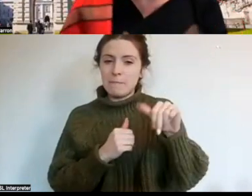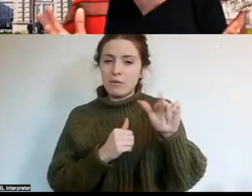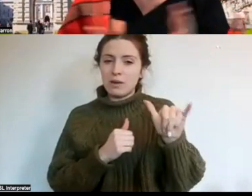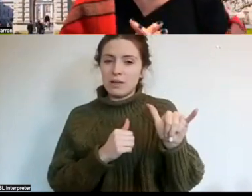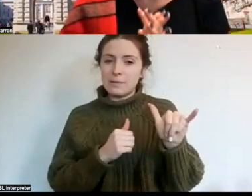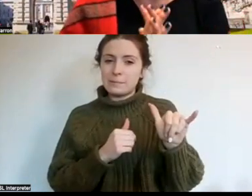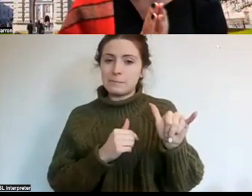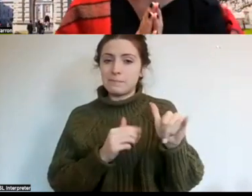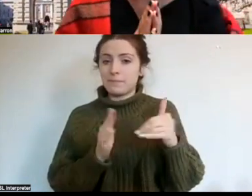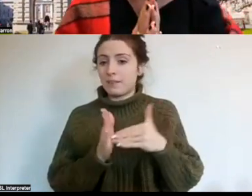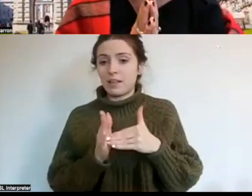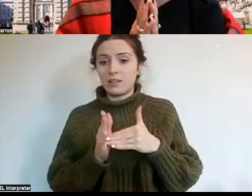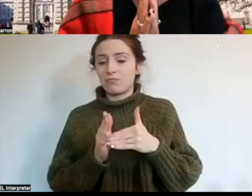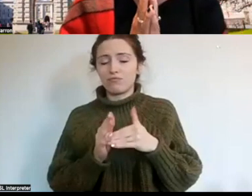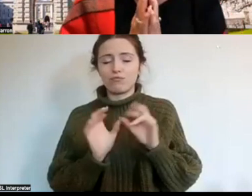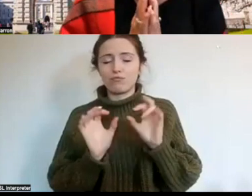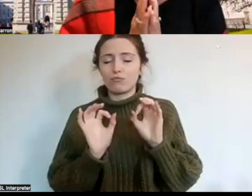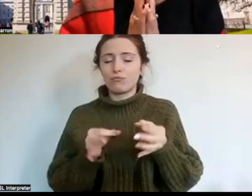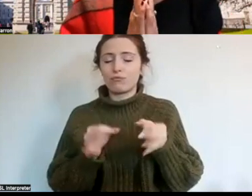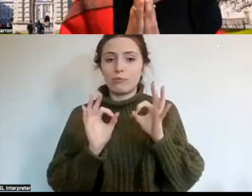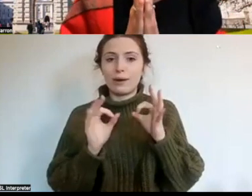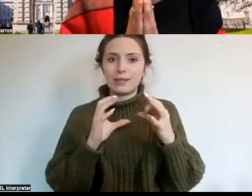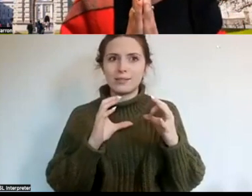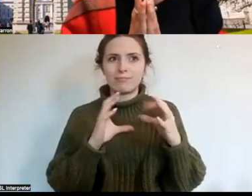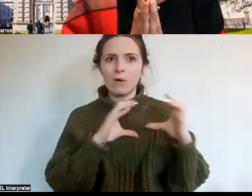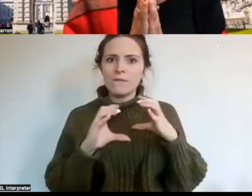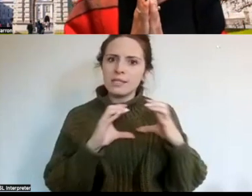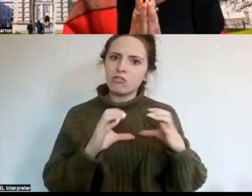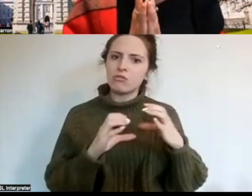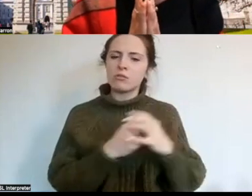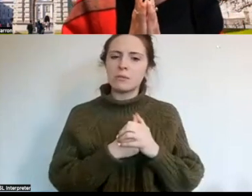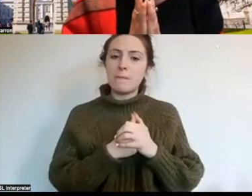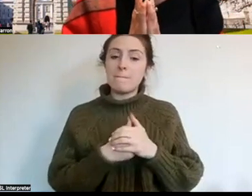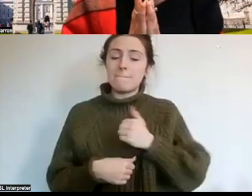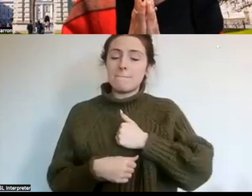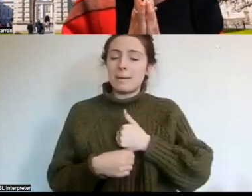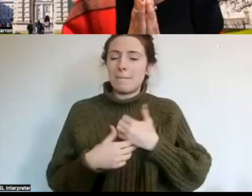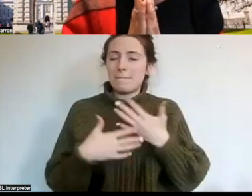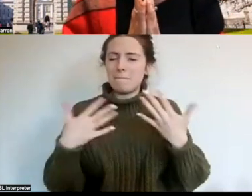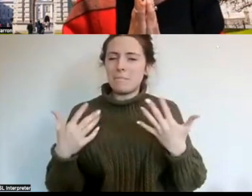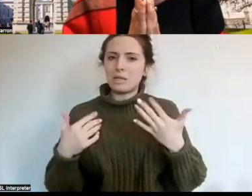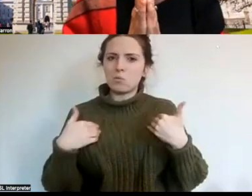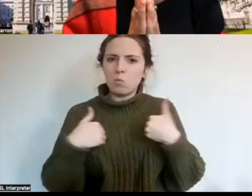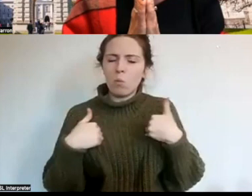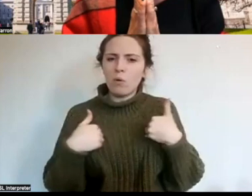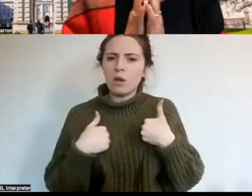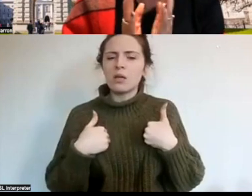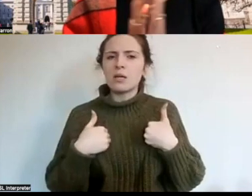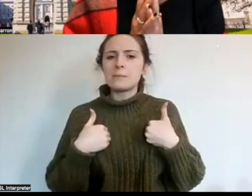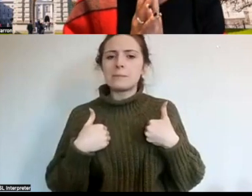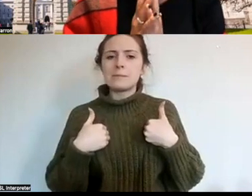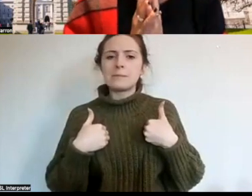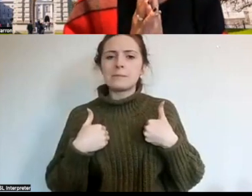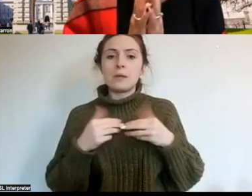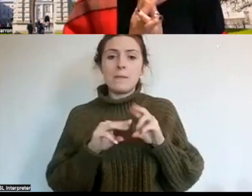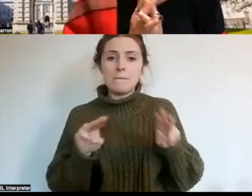say that it's been a great conversation. I suppose my biggest concern will be that the people who may fare out the